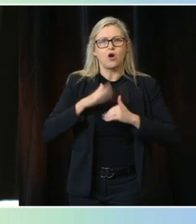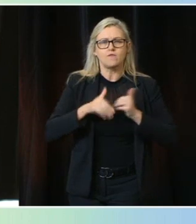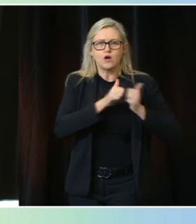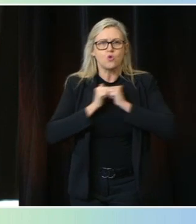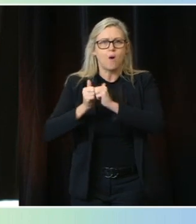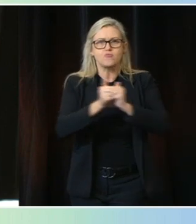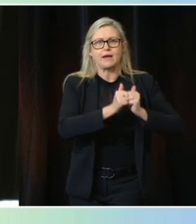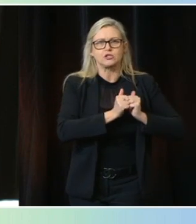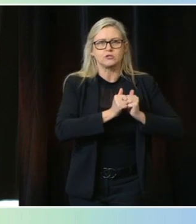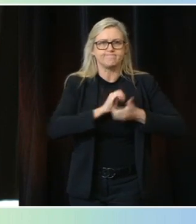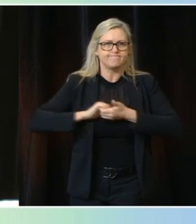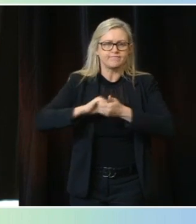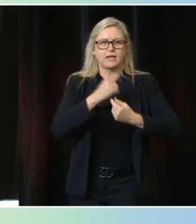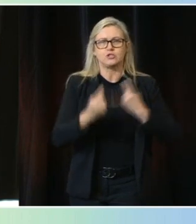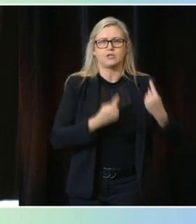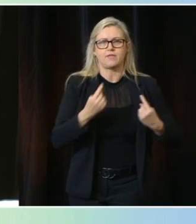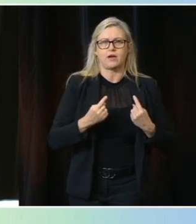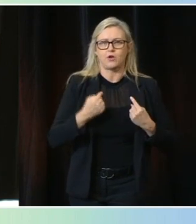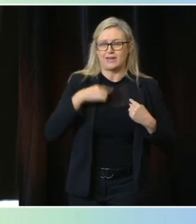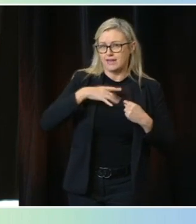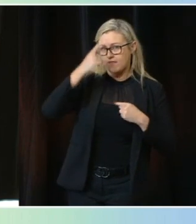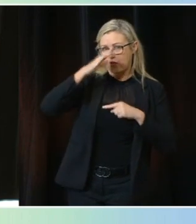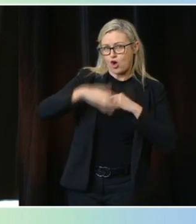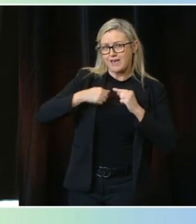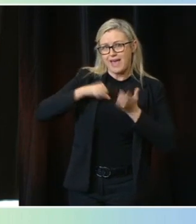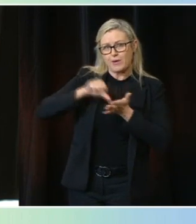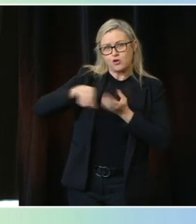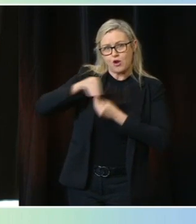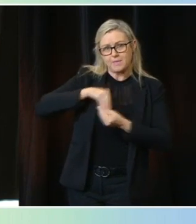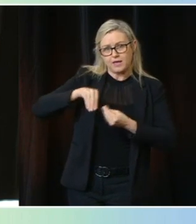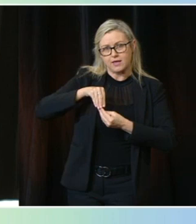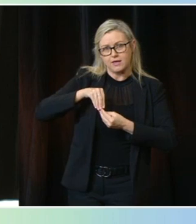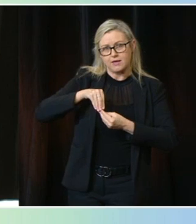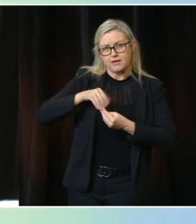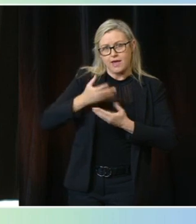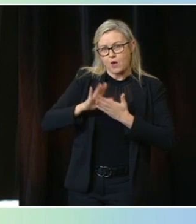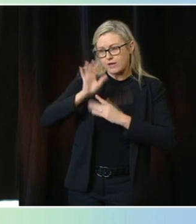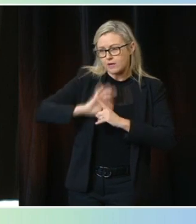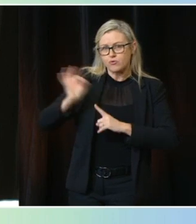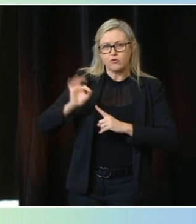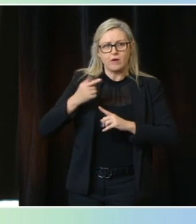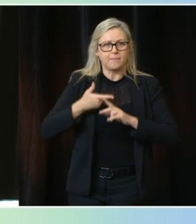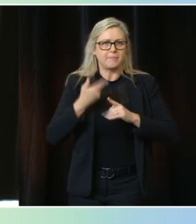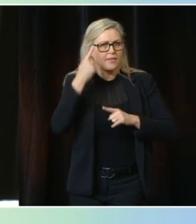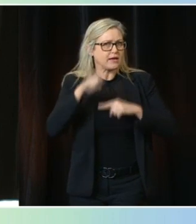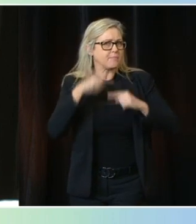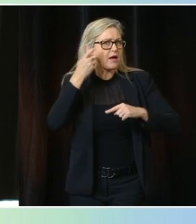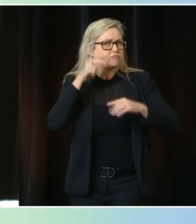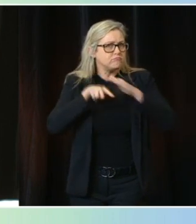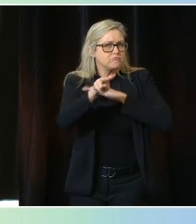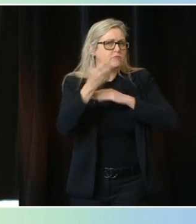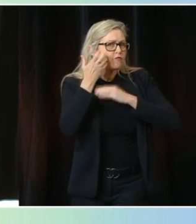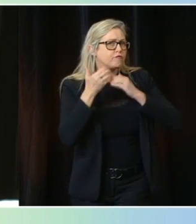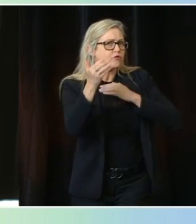that our economy is facing and new efforts to build together for the long term so Australians can seize